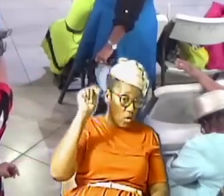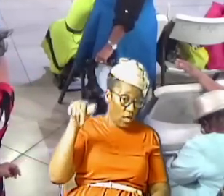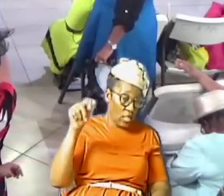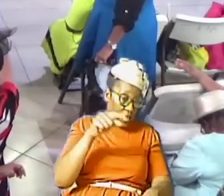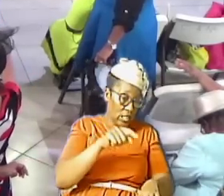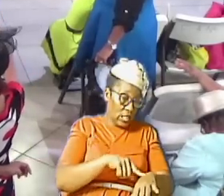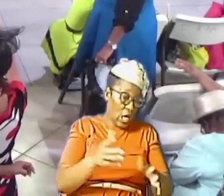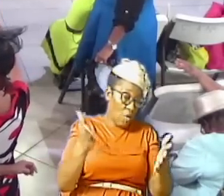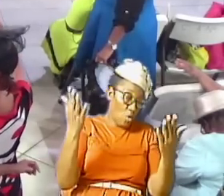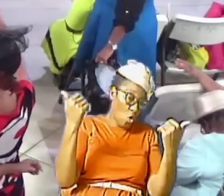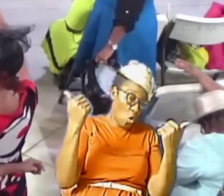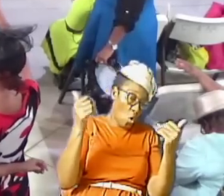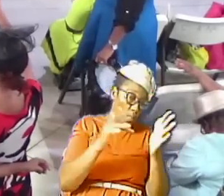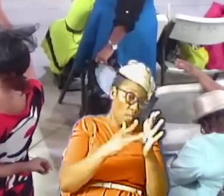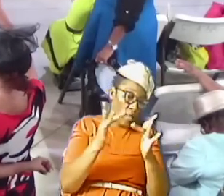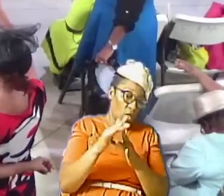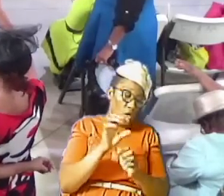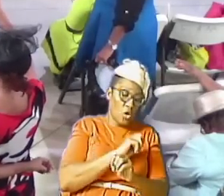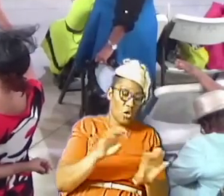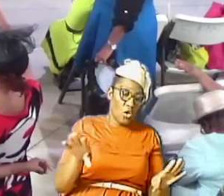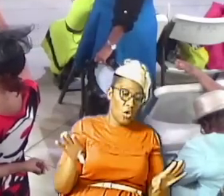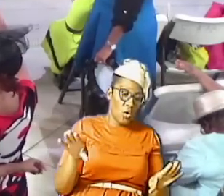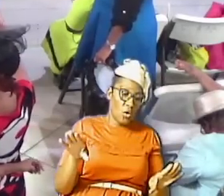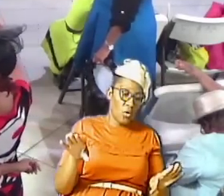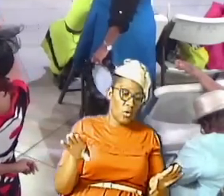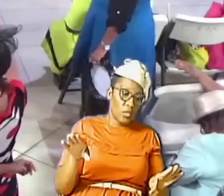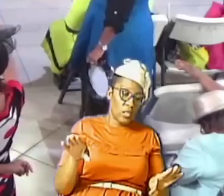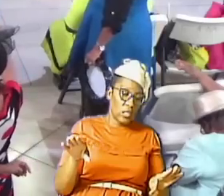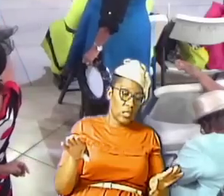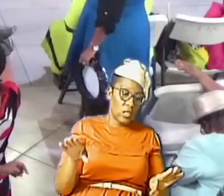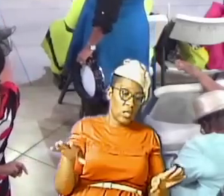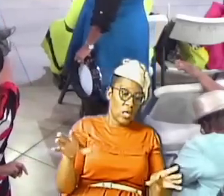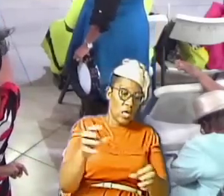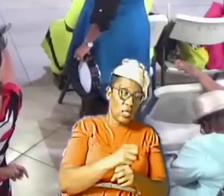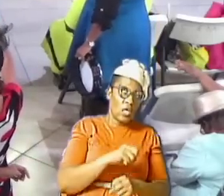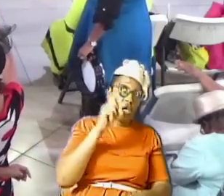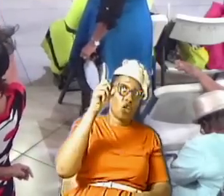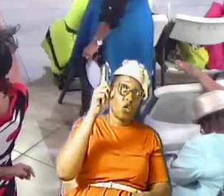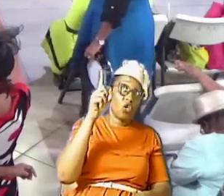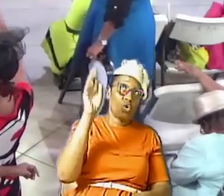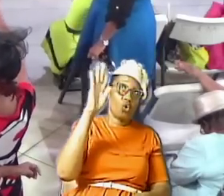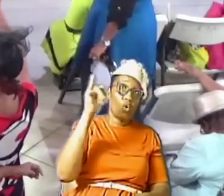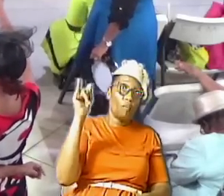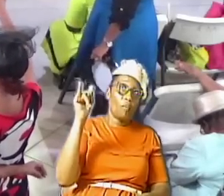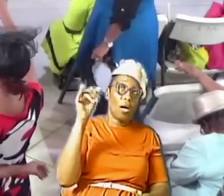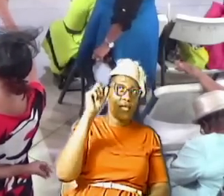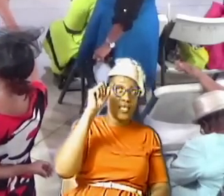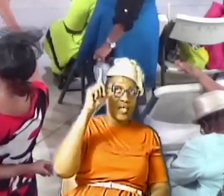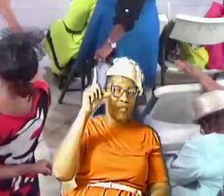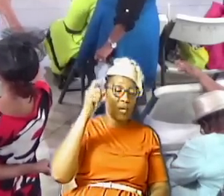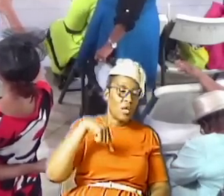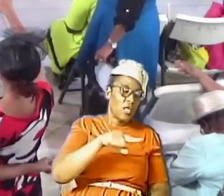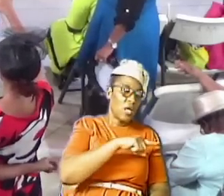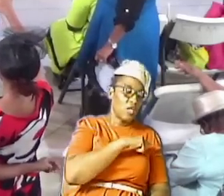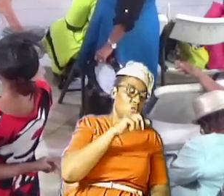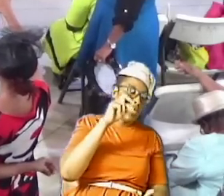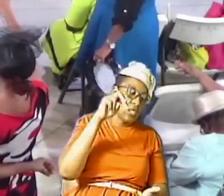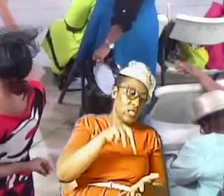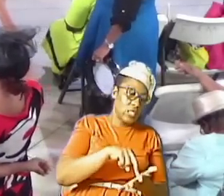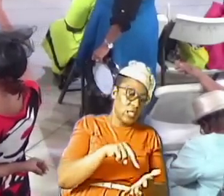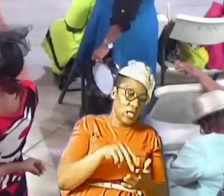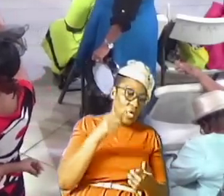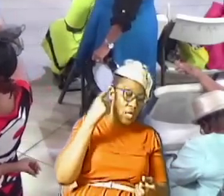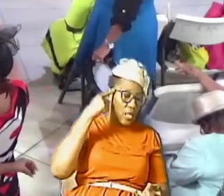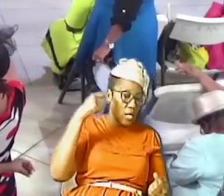this moment would have come, for there is nothing that will ever take you by surprise. As we stand in